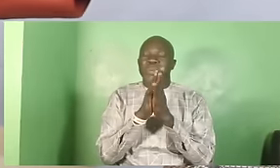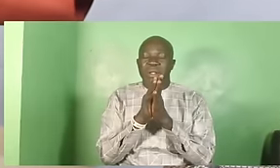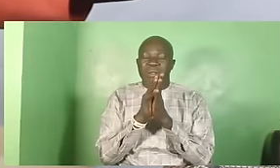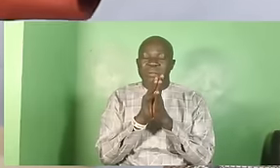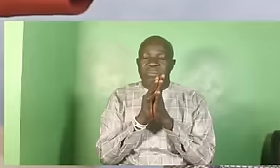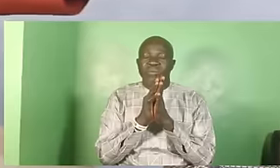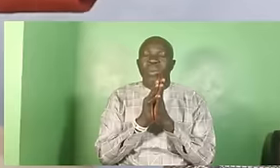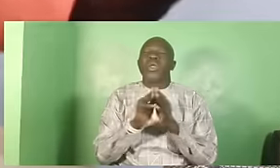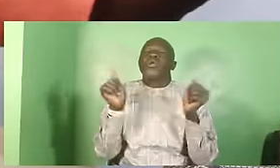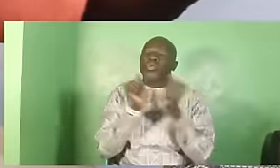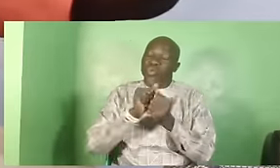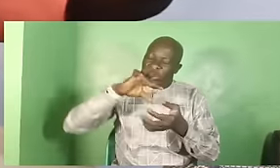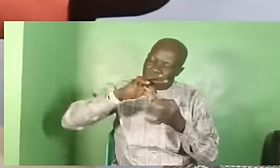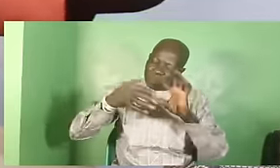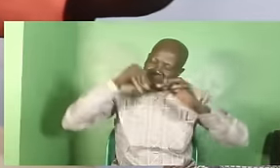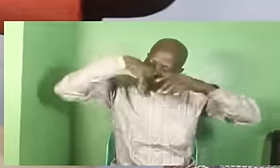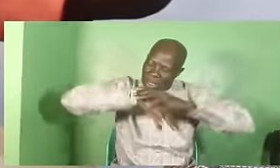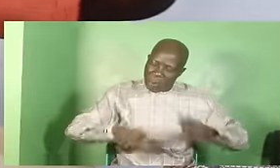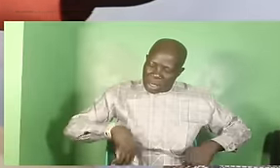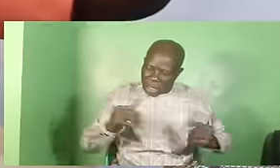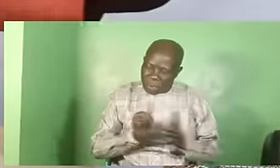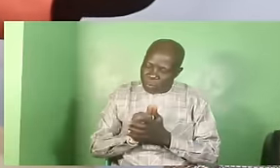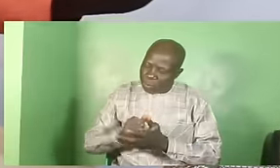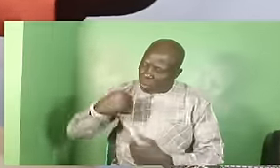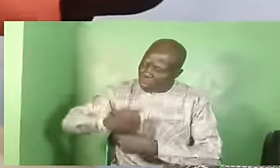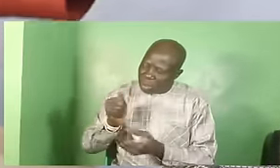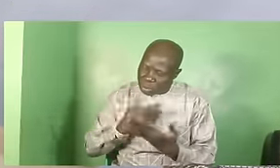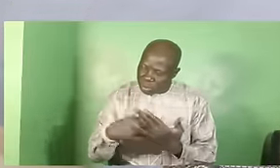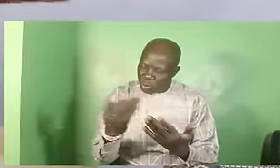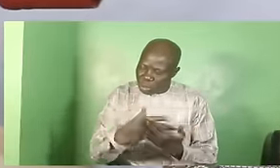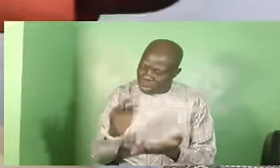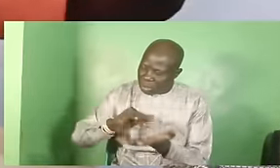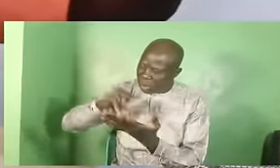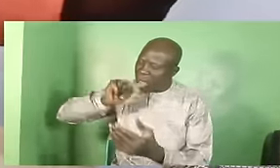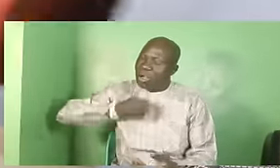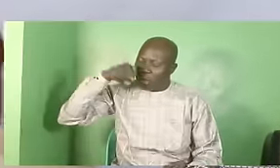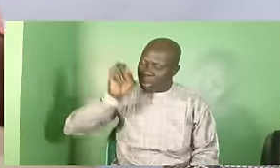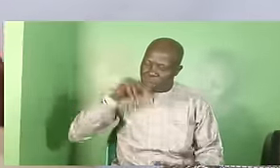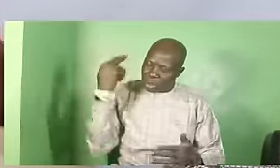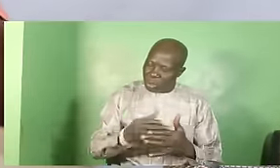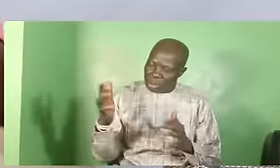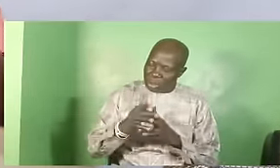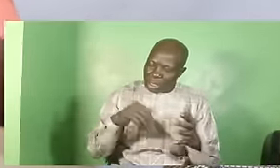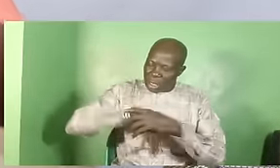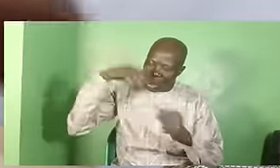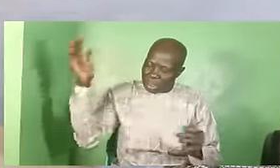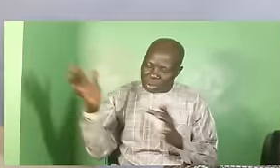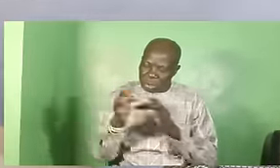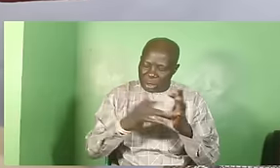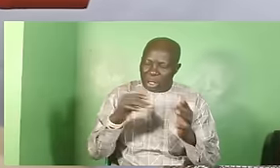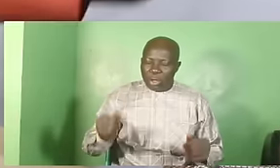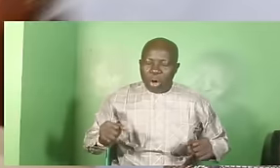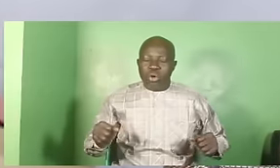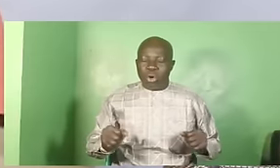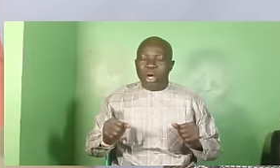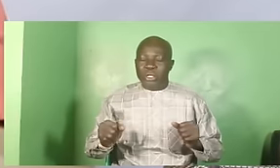you pray the prayer. Yeah, you know what the spirit that enters into the glory. That waits the glory. As you quench your fire. Oh, yeah, daddy. Out. Oh, yeah, Lord.